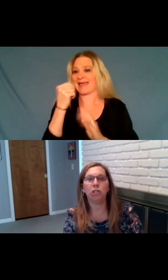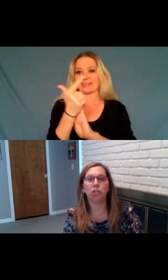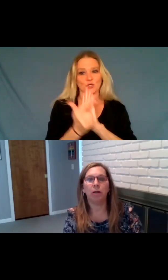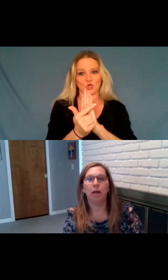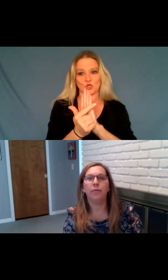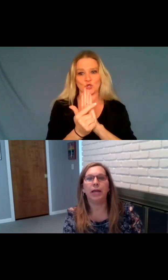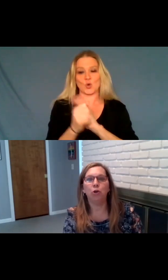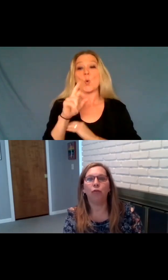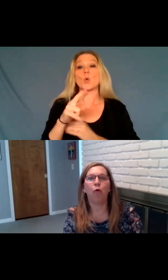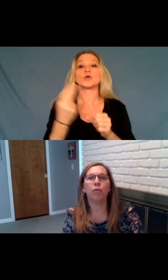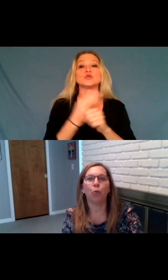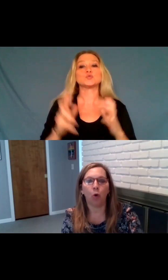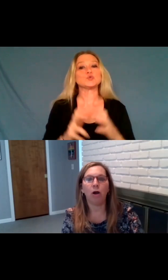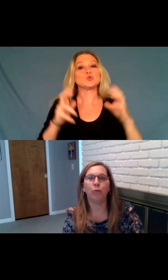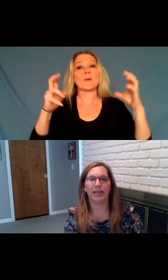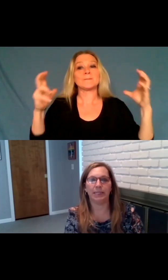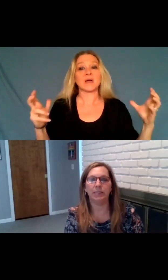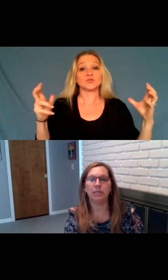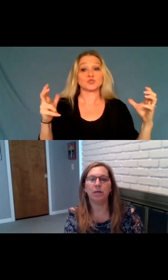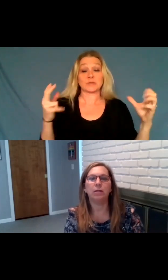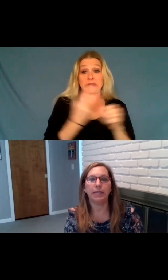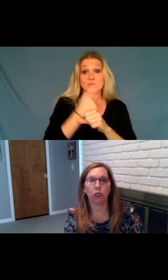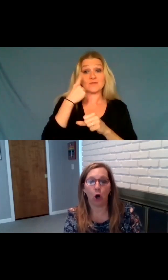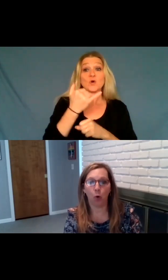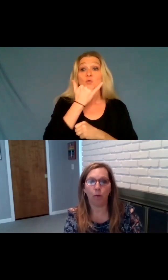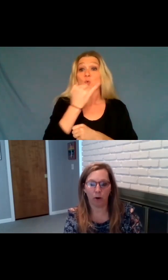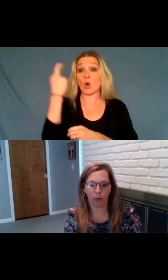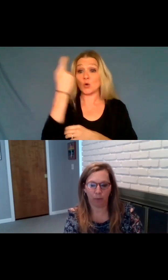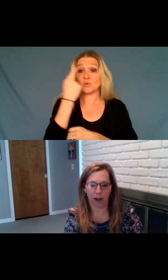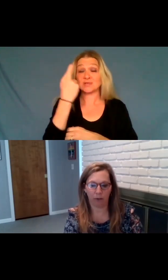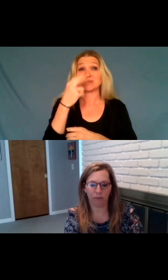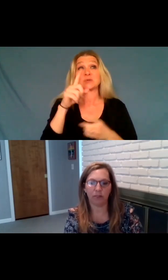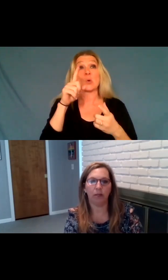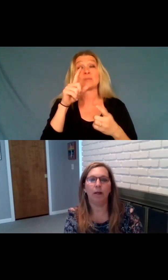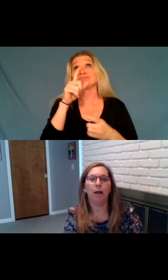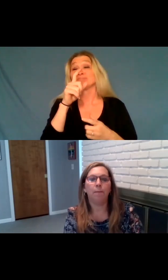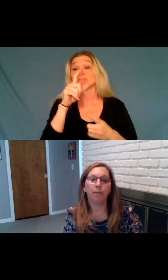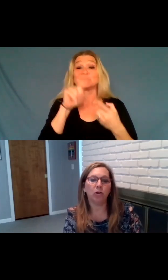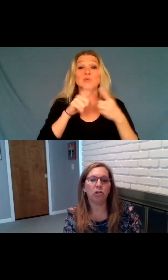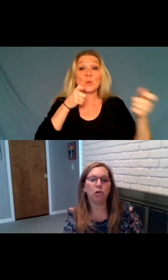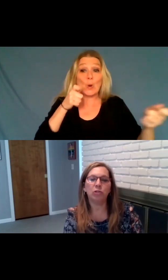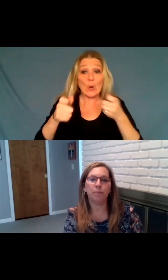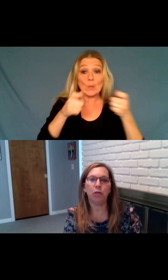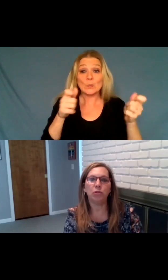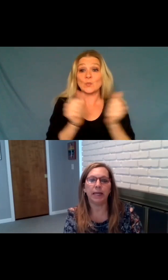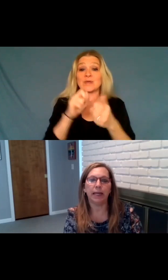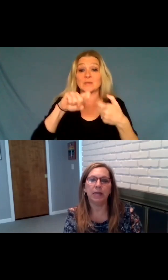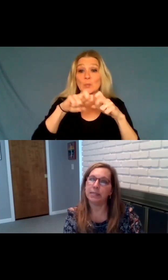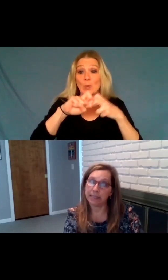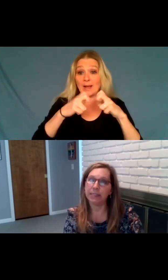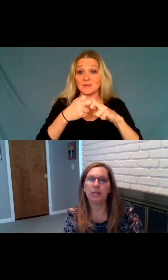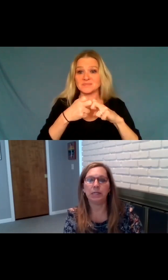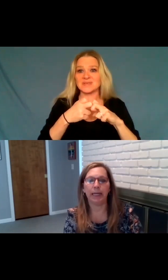too much, they use for the wrong reasons, like to cope with problems. But a person who's